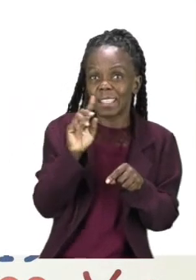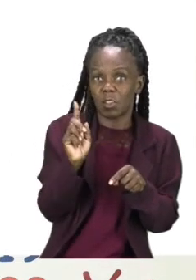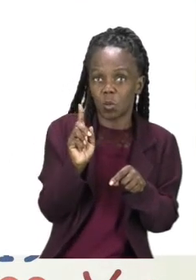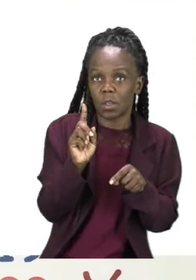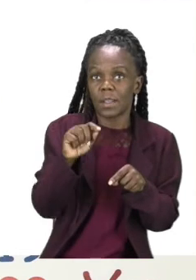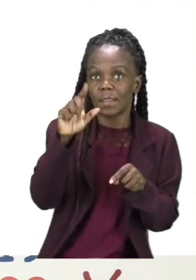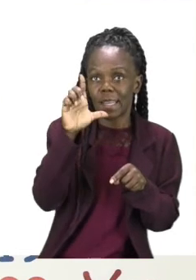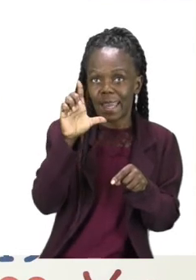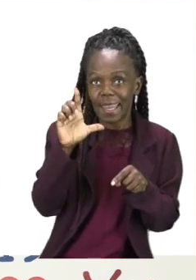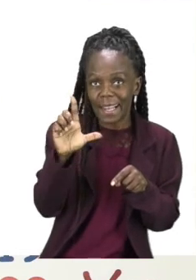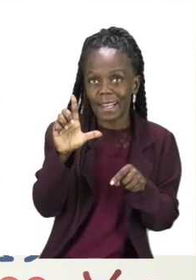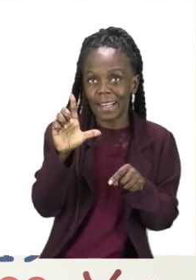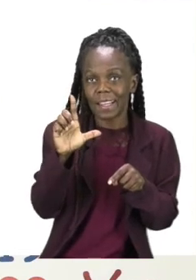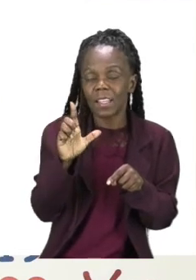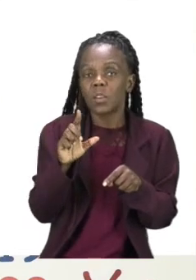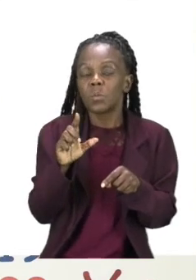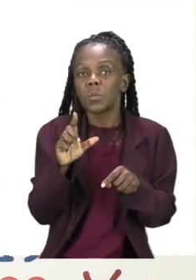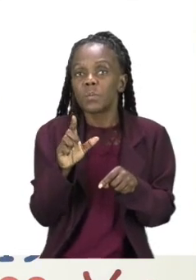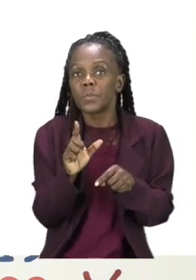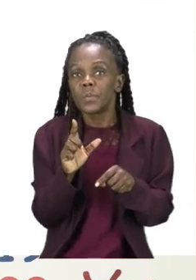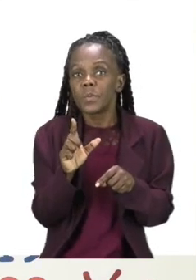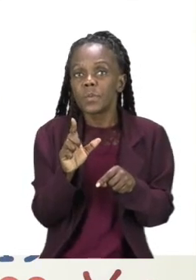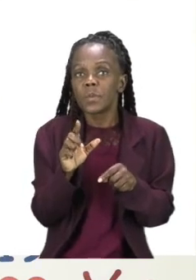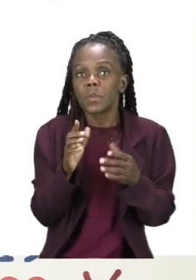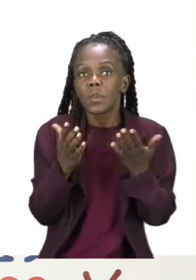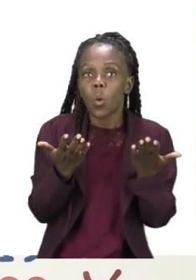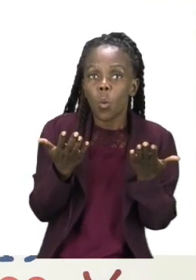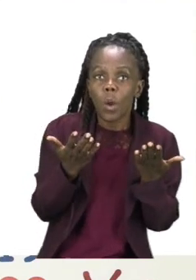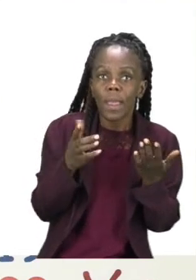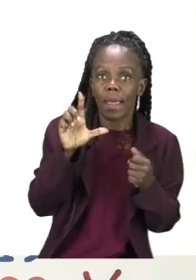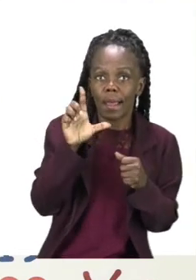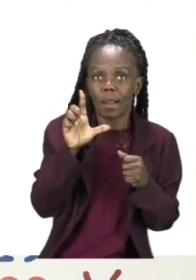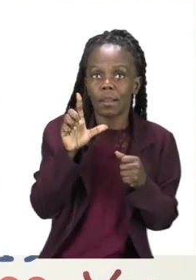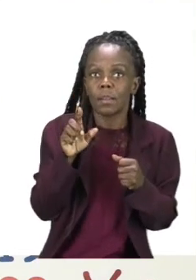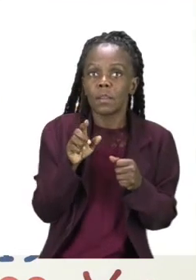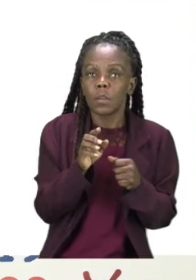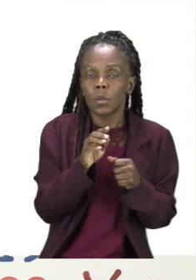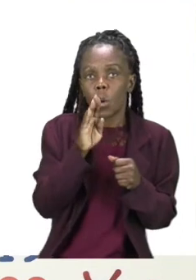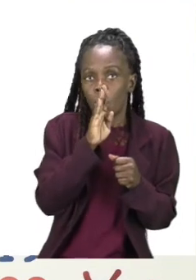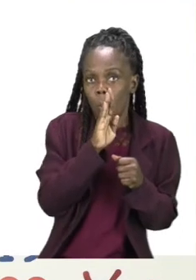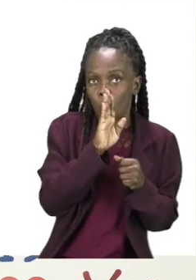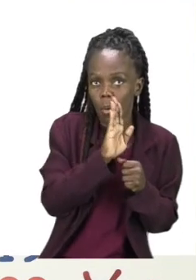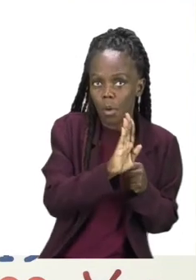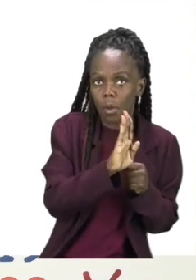B. This is our L. So we are going to say